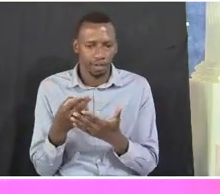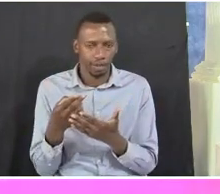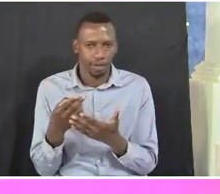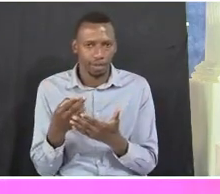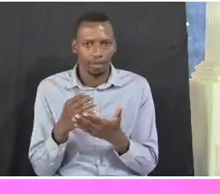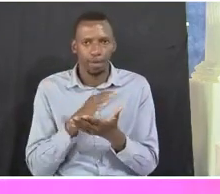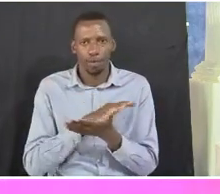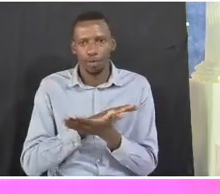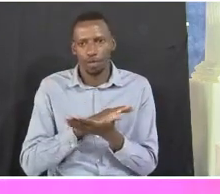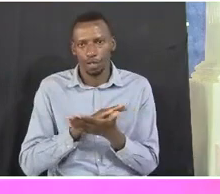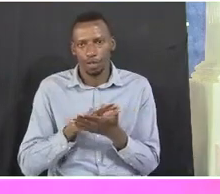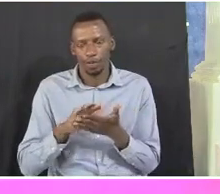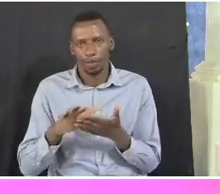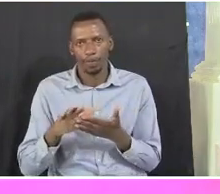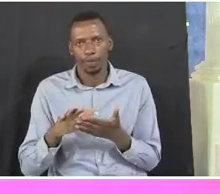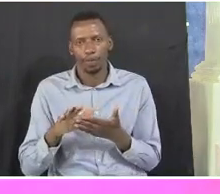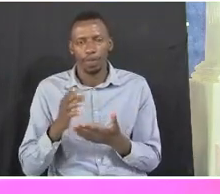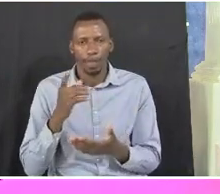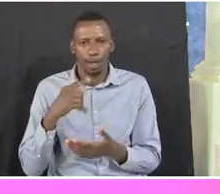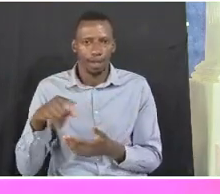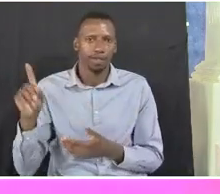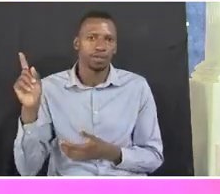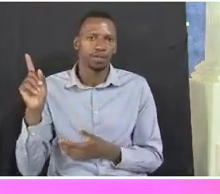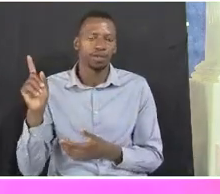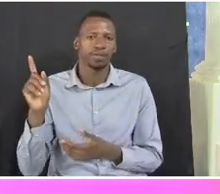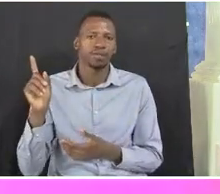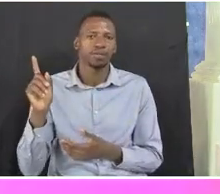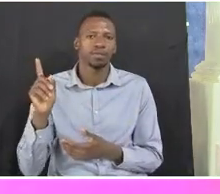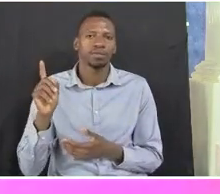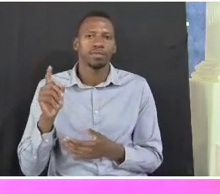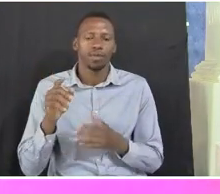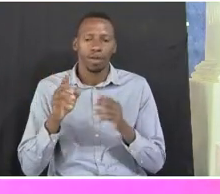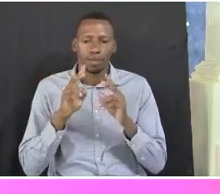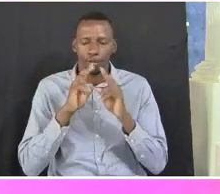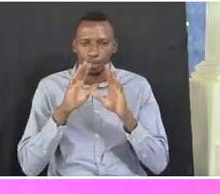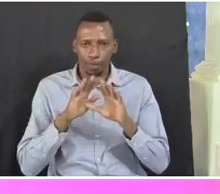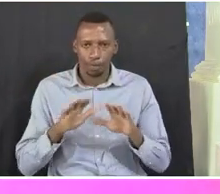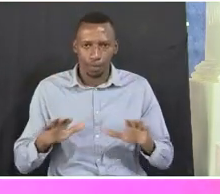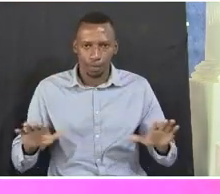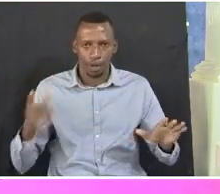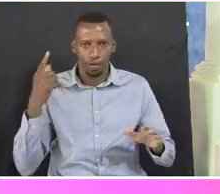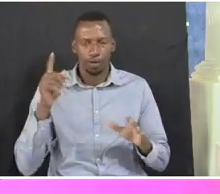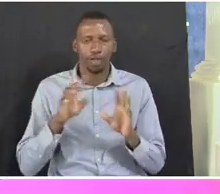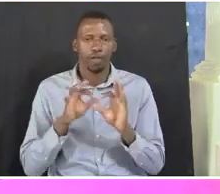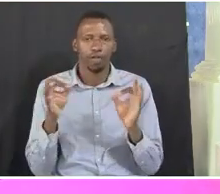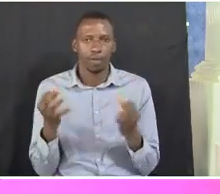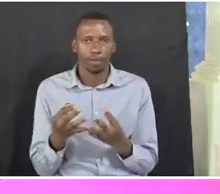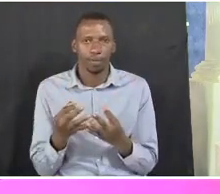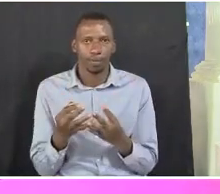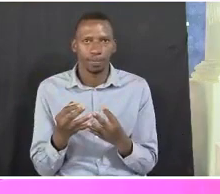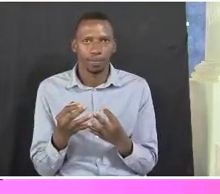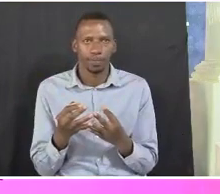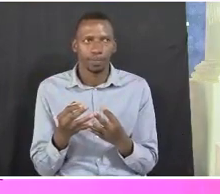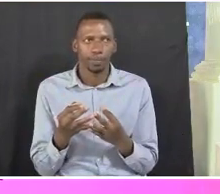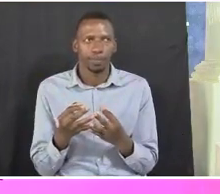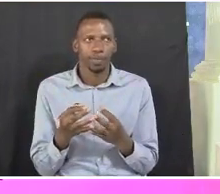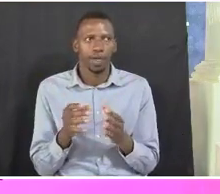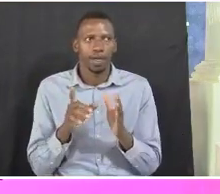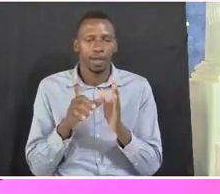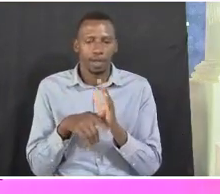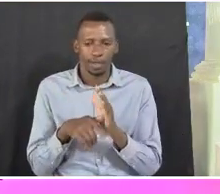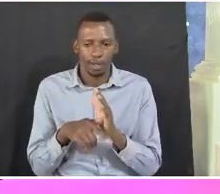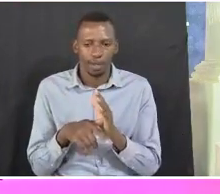was purity, it was righteousness, it was tranquility for the family. With the entrance of the new